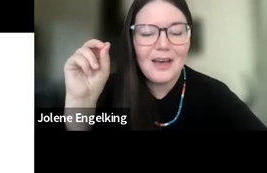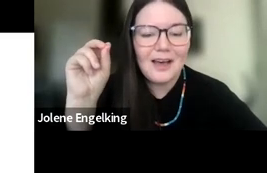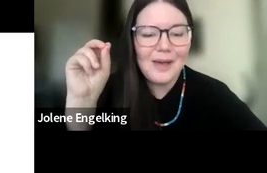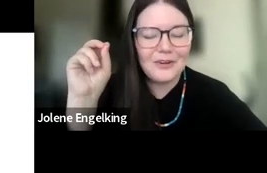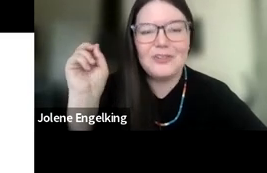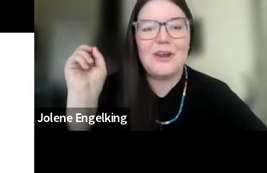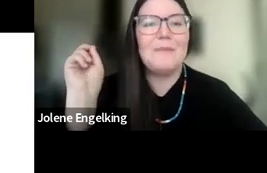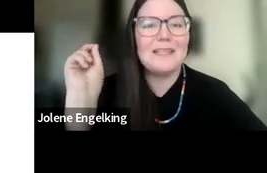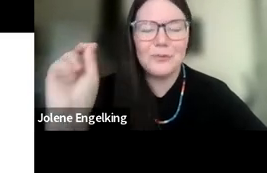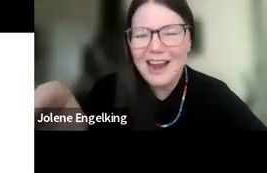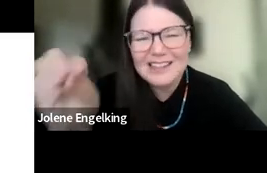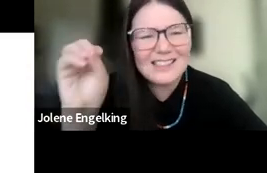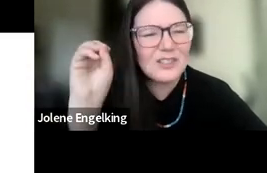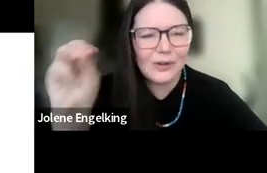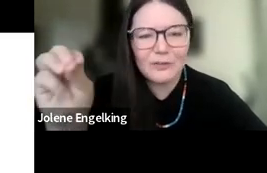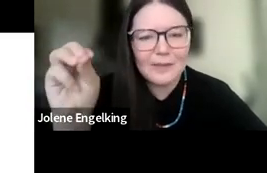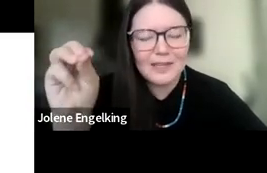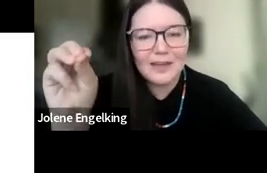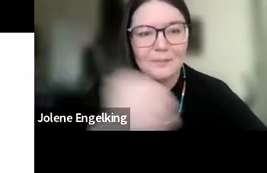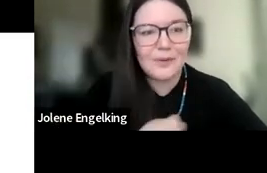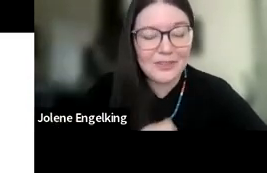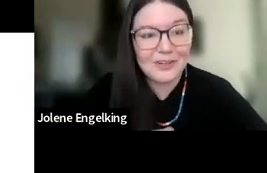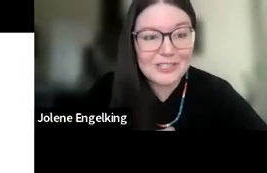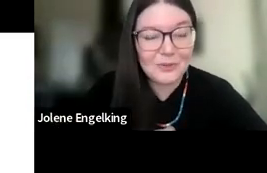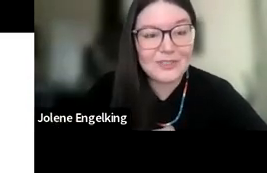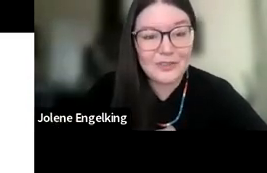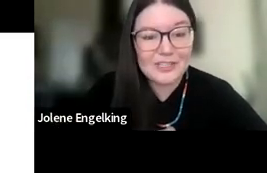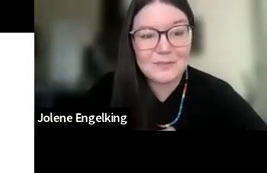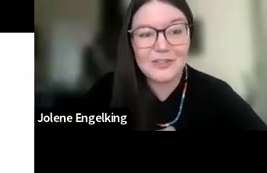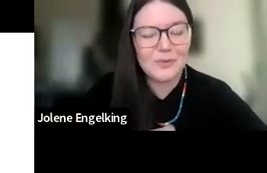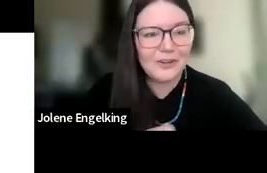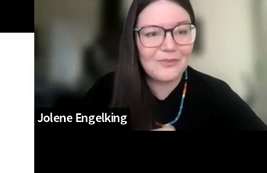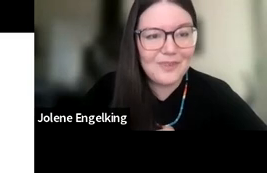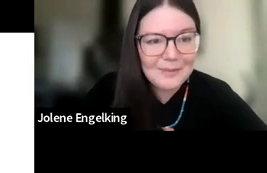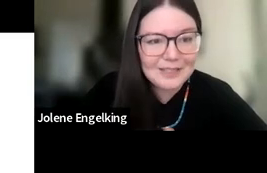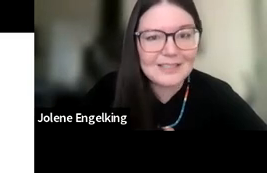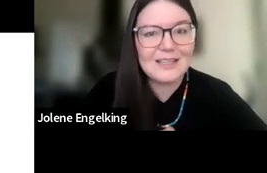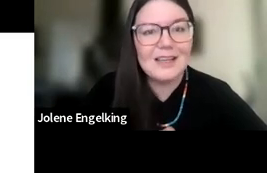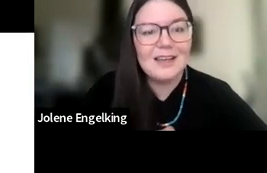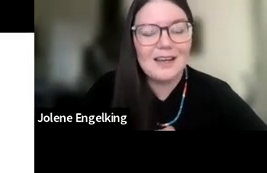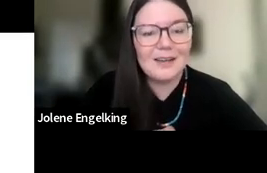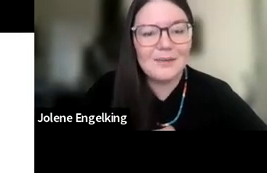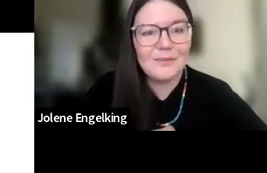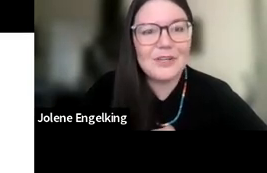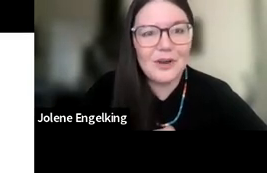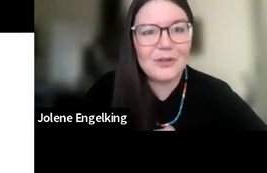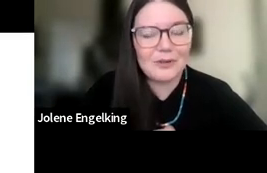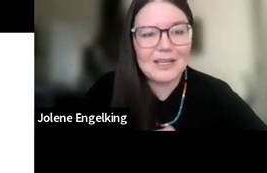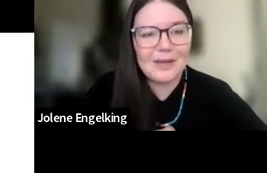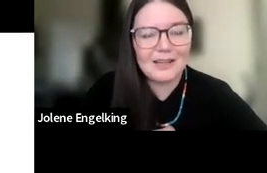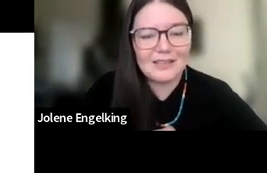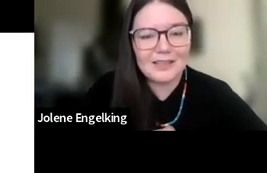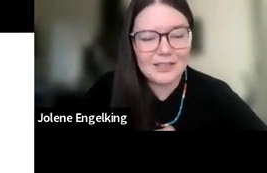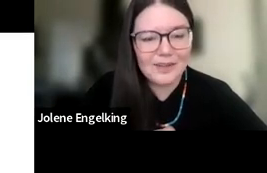know how to describe the best practices or whatever it may be, but within our souls and within our spirits, within our families, we know the